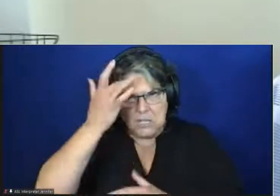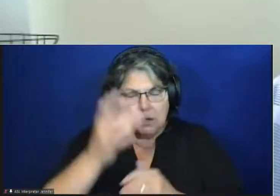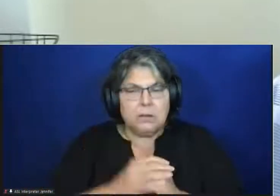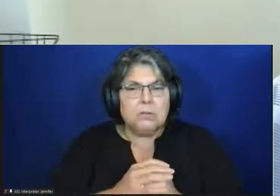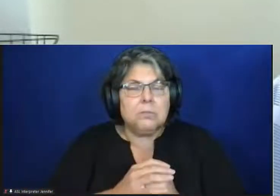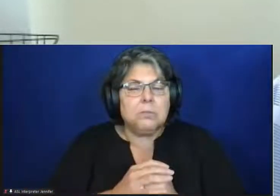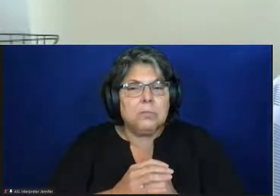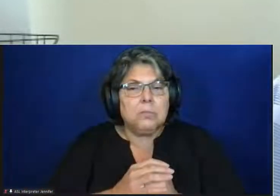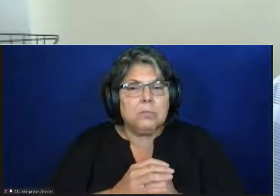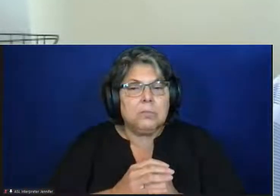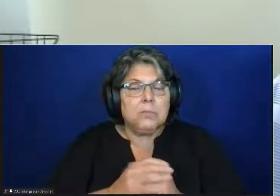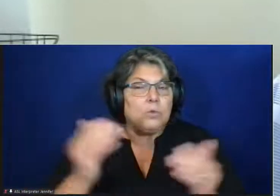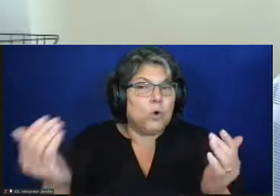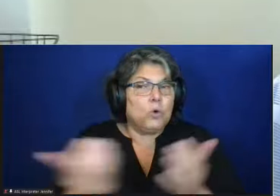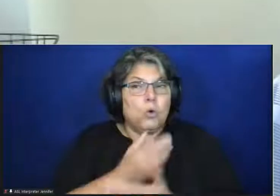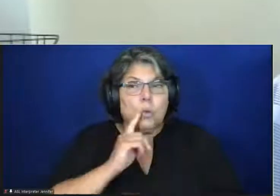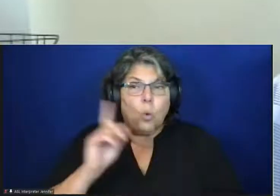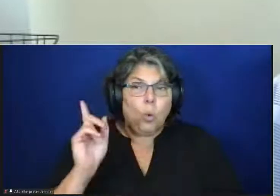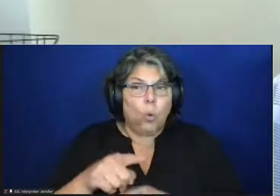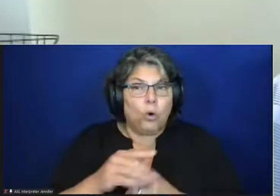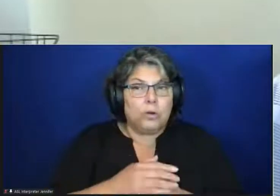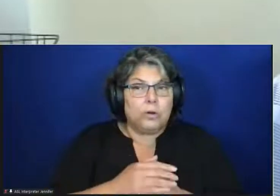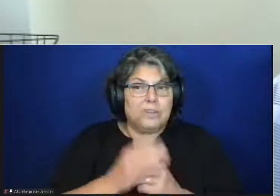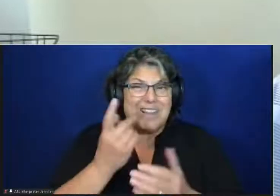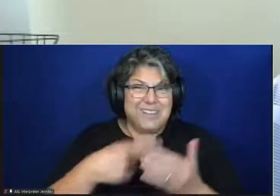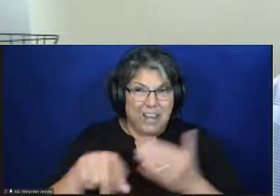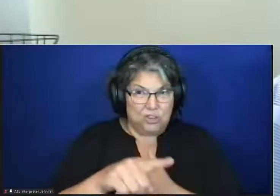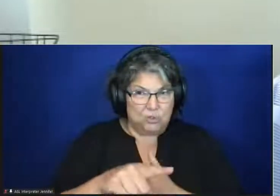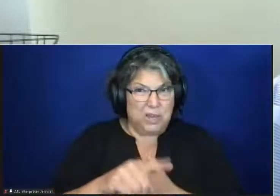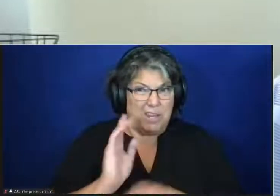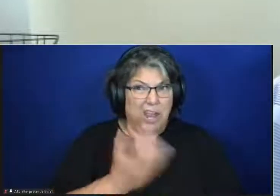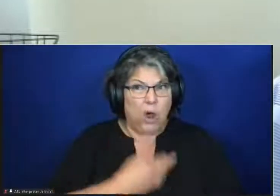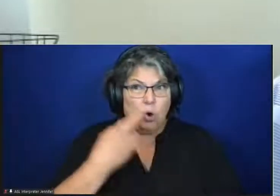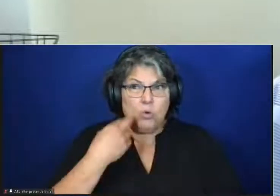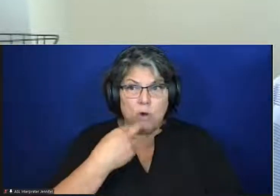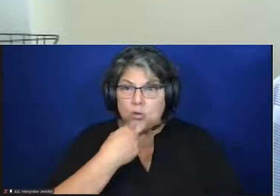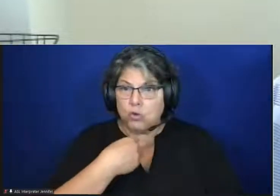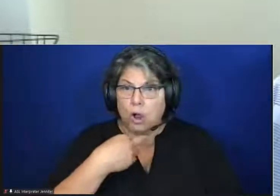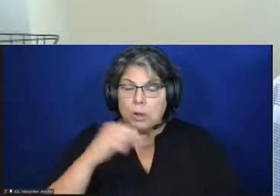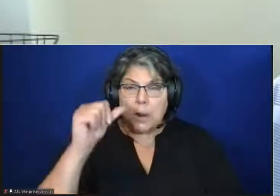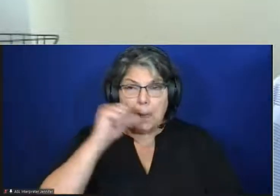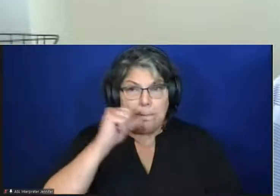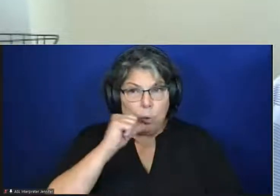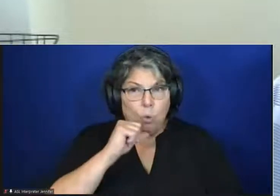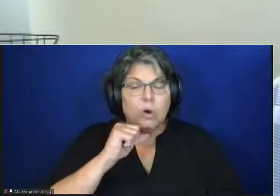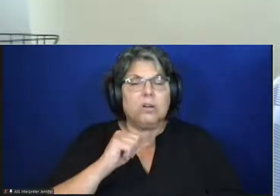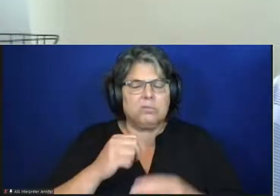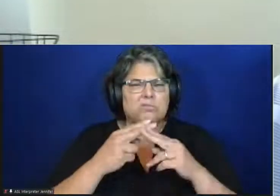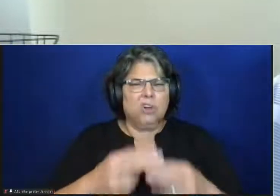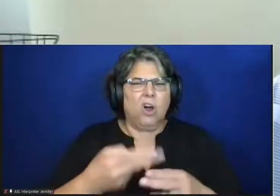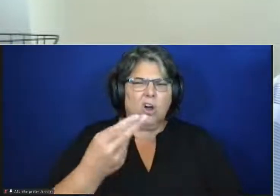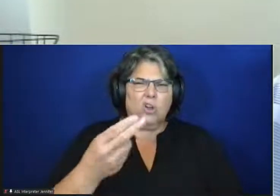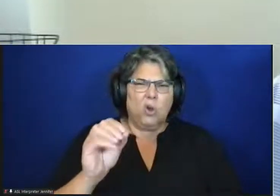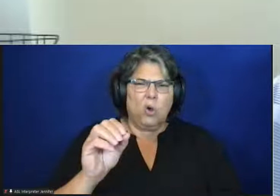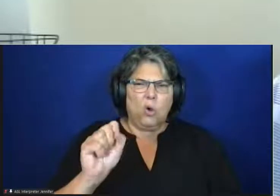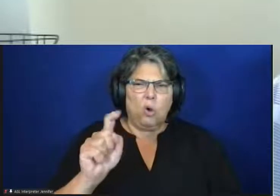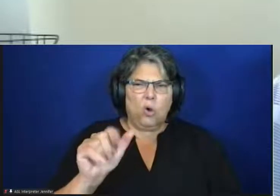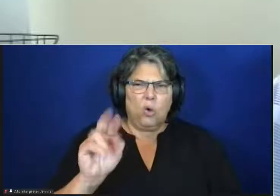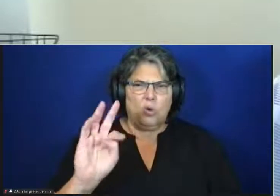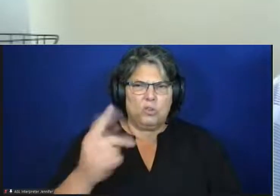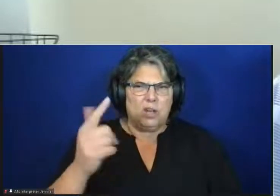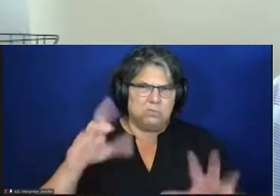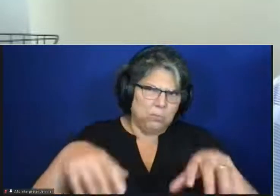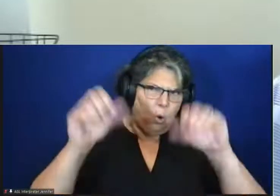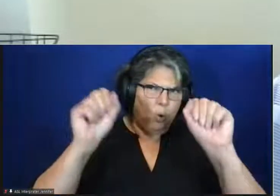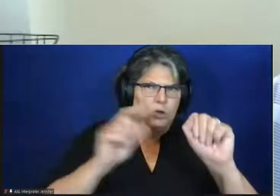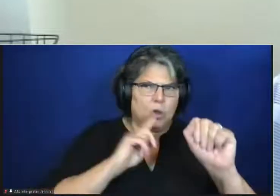orders, next week our restaurant and bars posting order will go into effect. While some people are